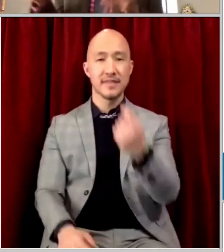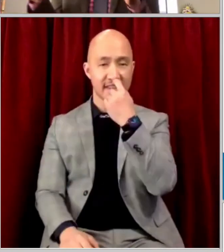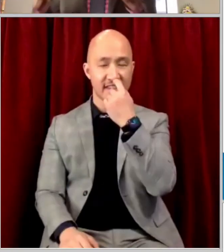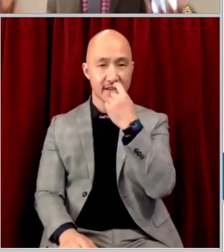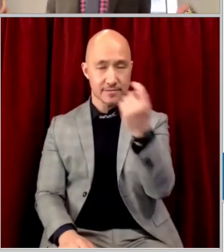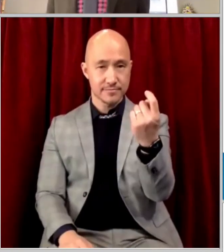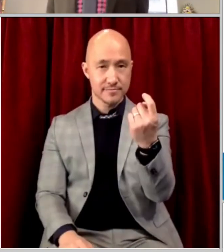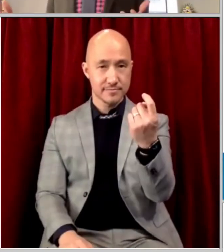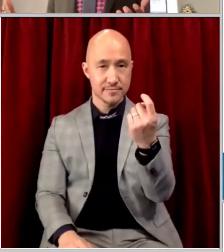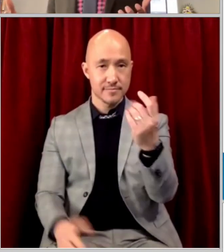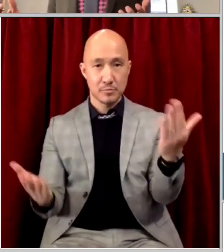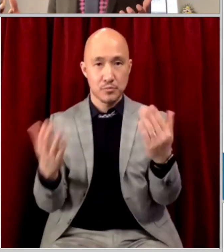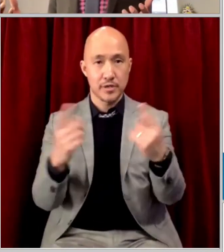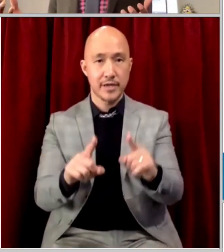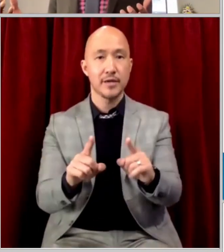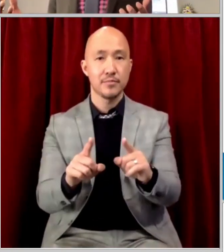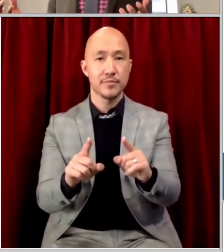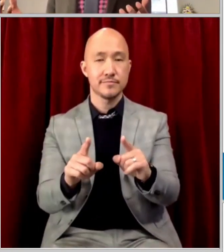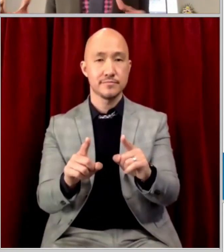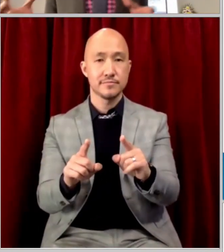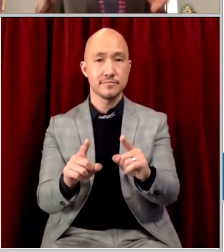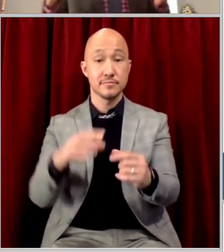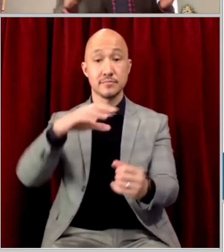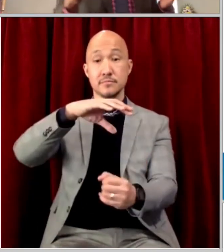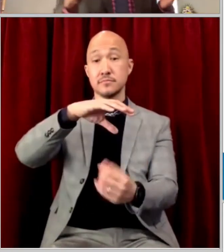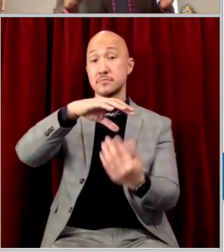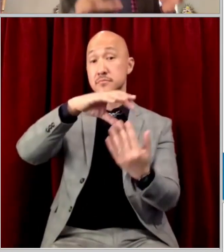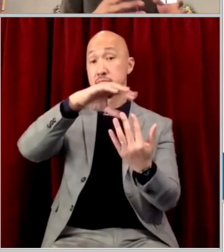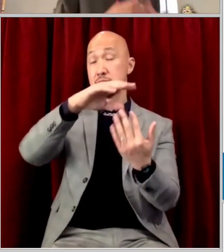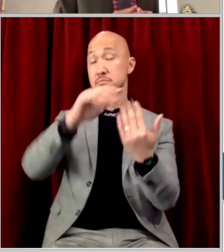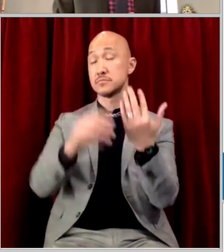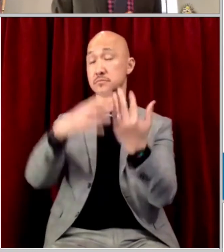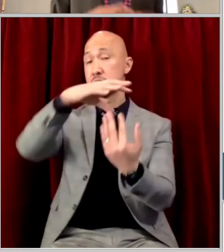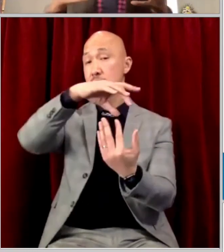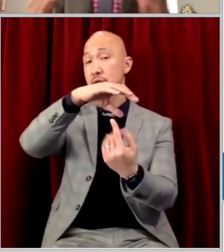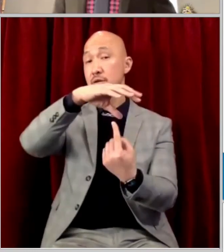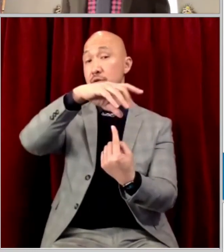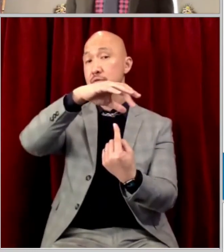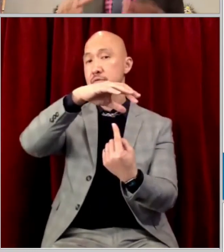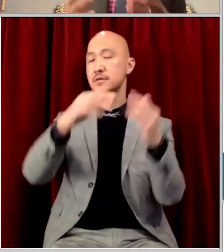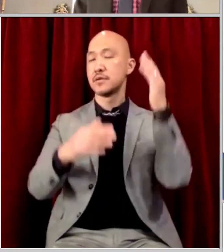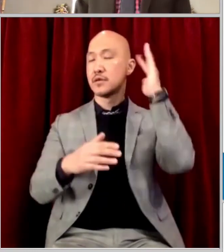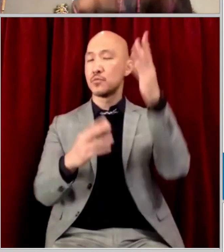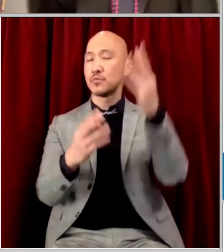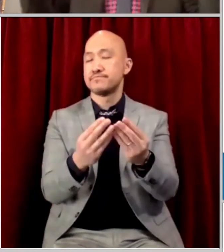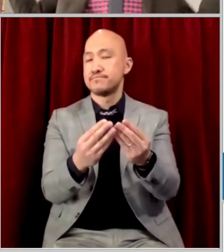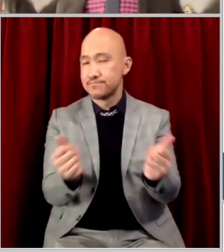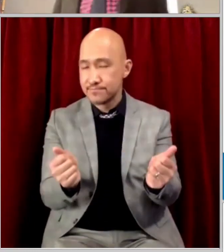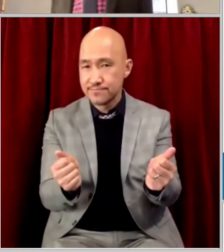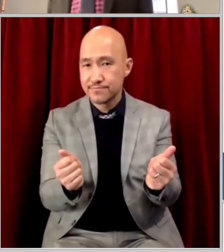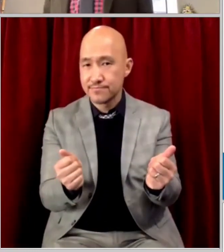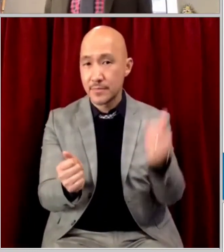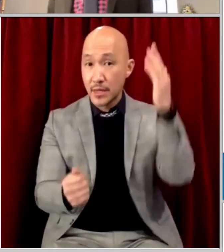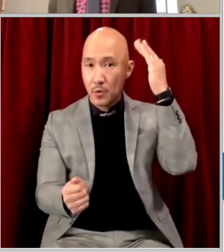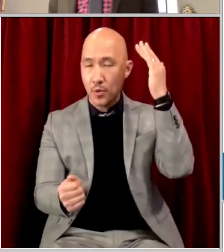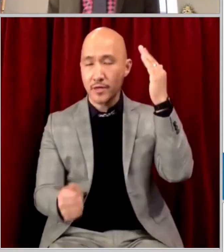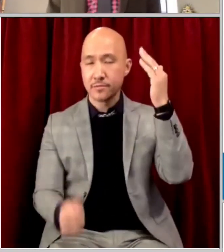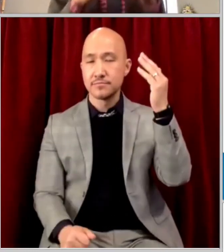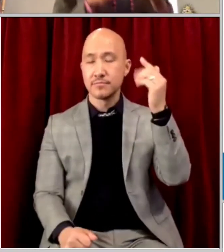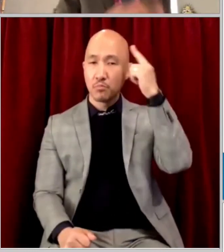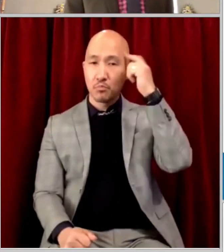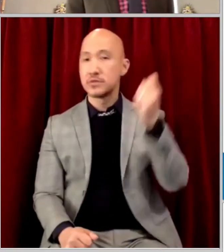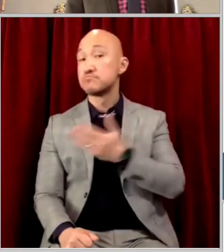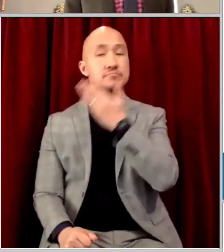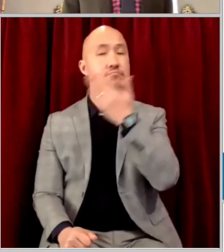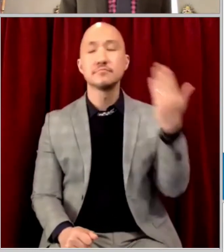basket is more than just hiding the light. The light's going to be hidden for some time, but guess what's going to happen over the long term?